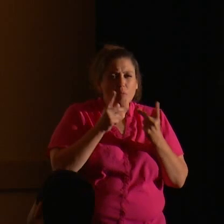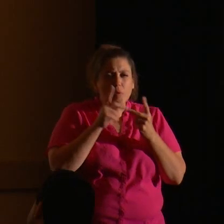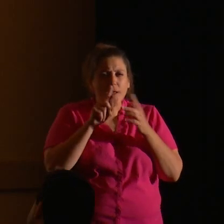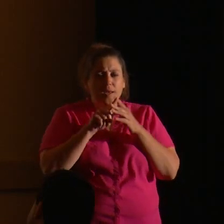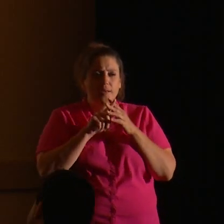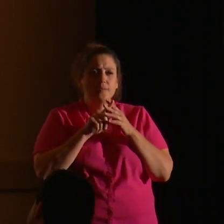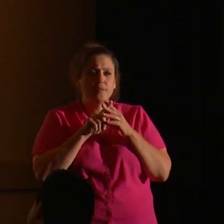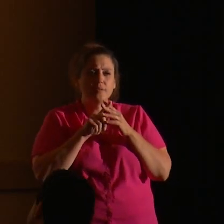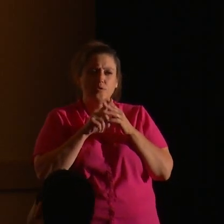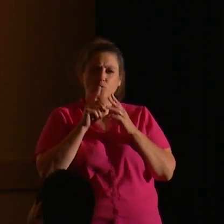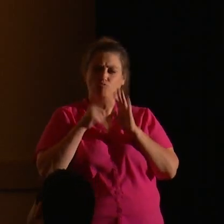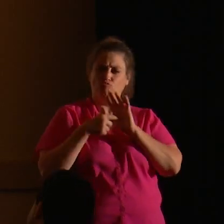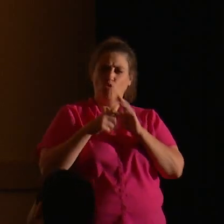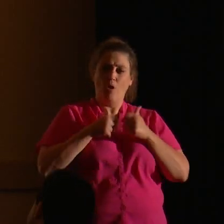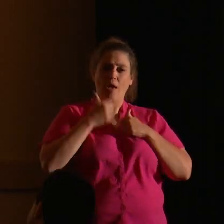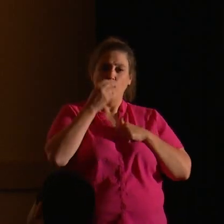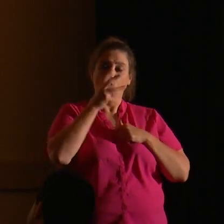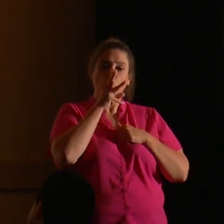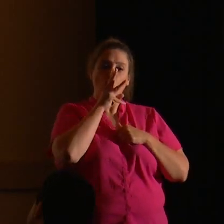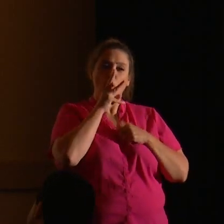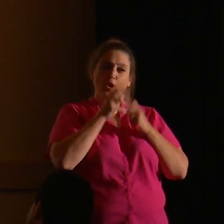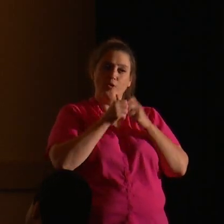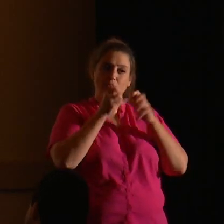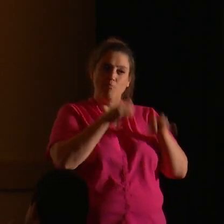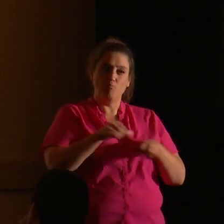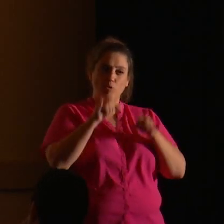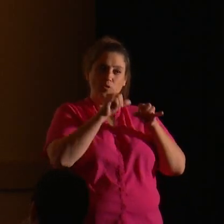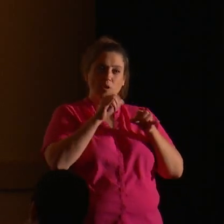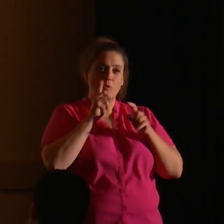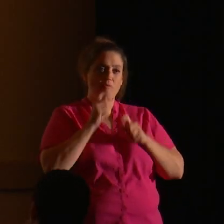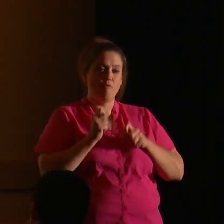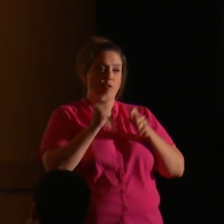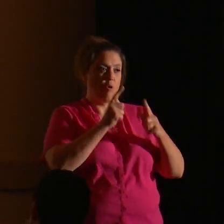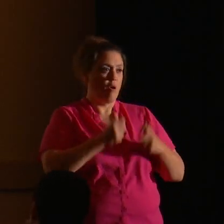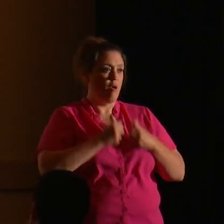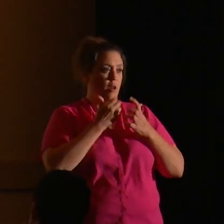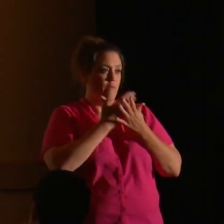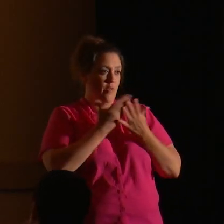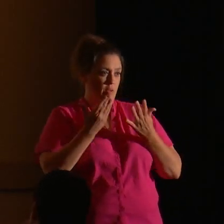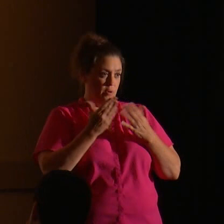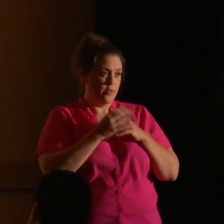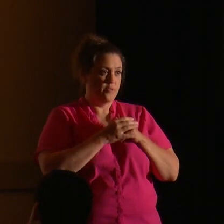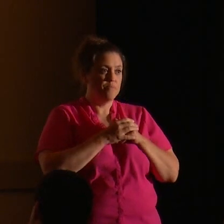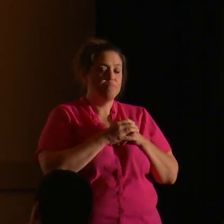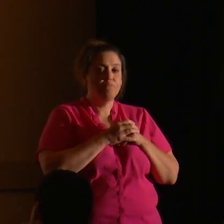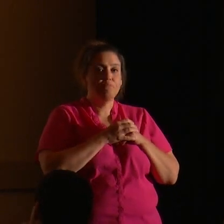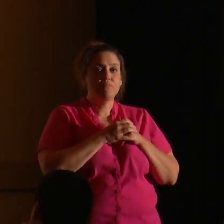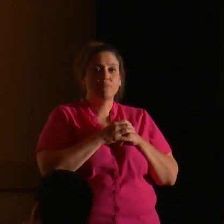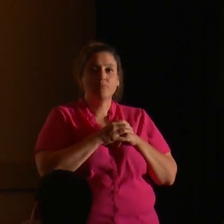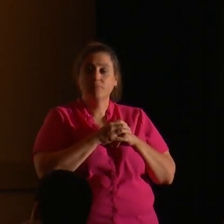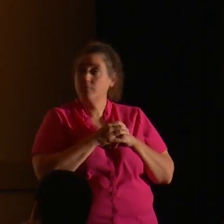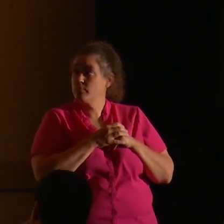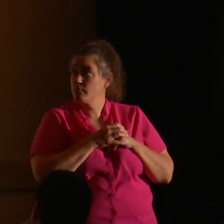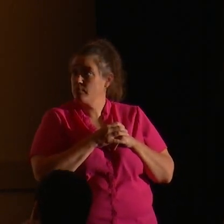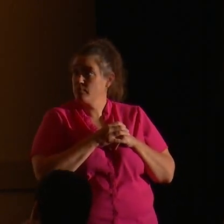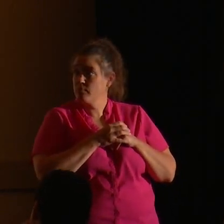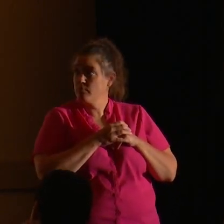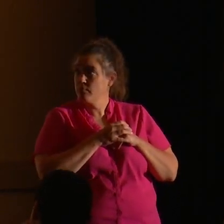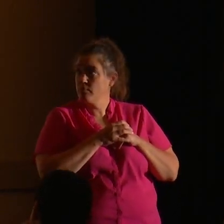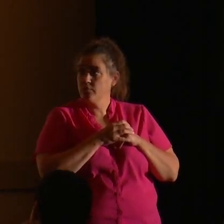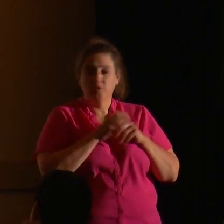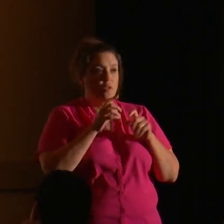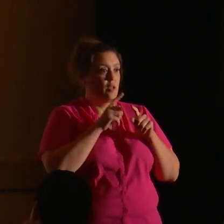the one common element on all living things on Earth. But it's below this damned